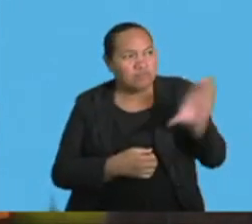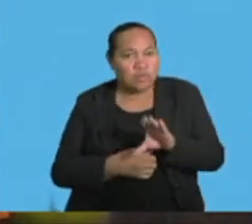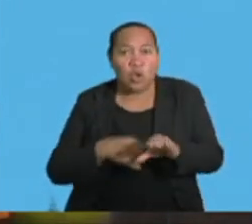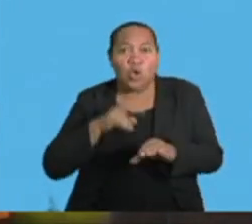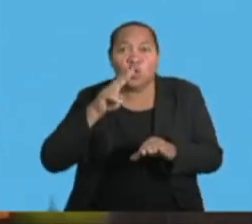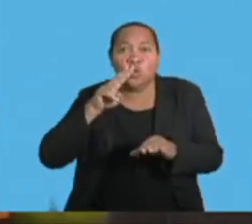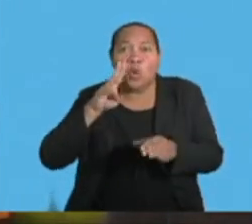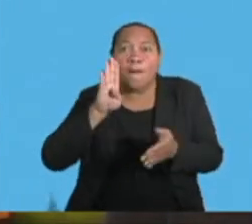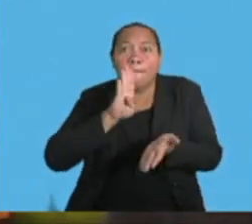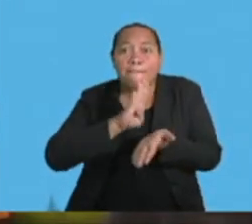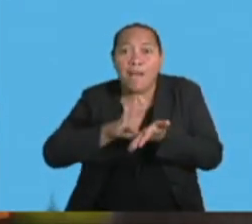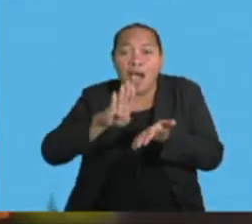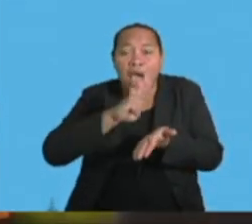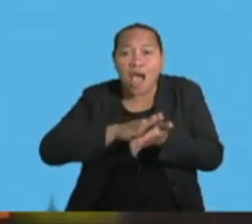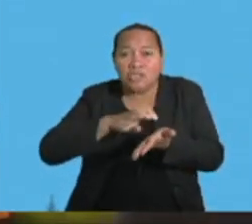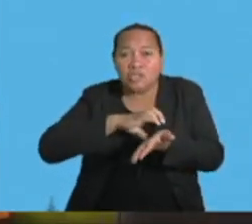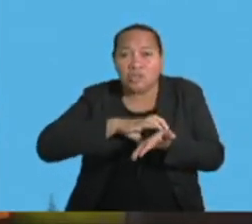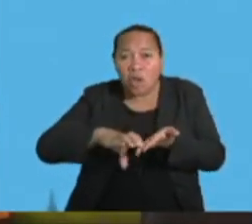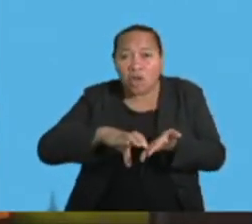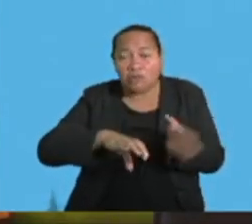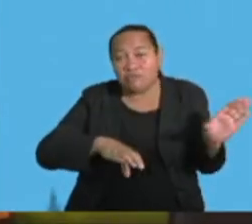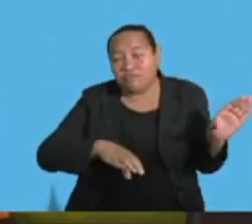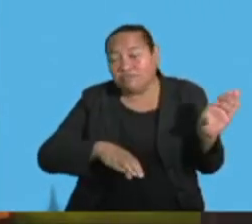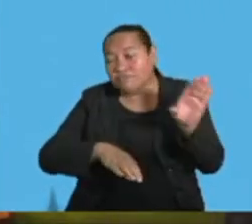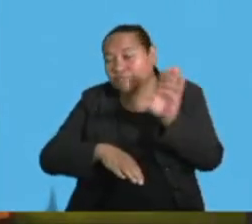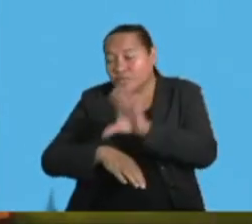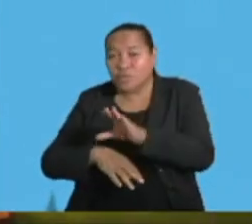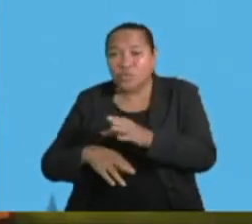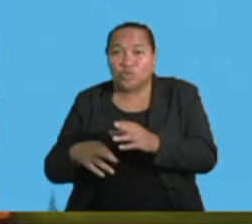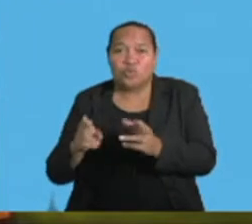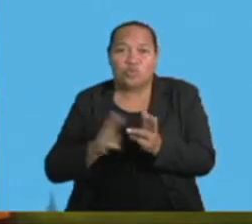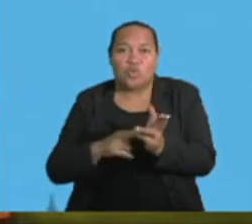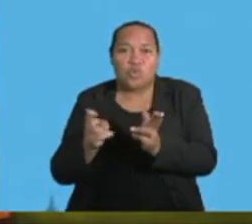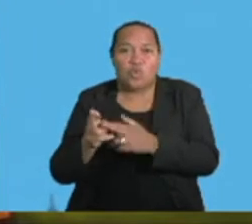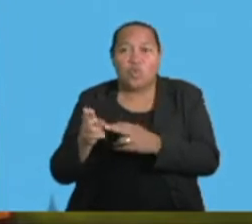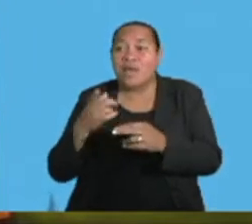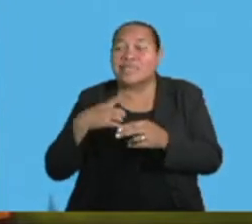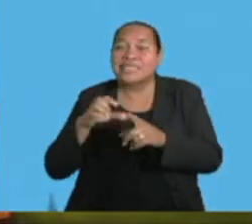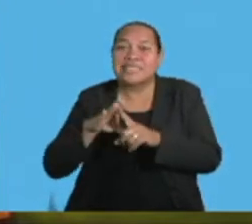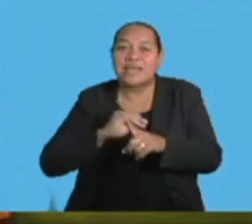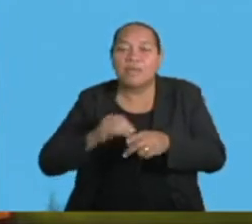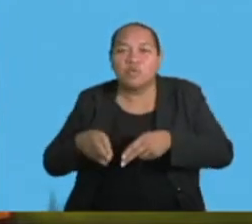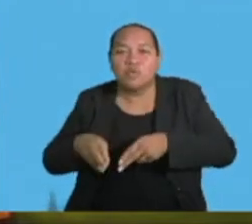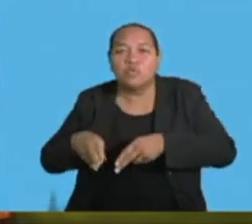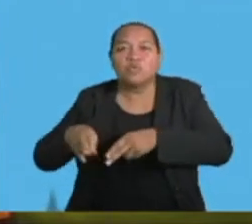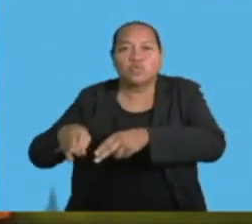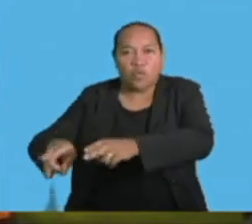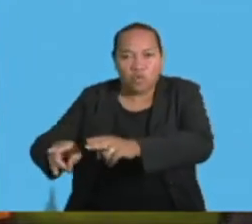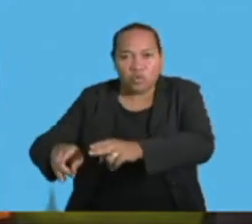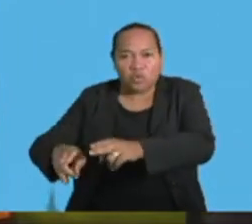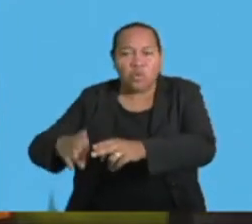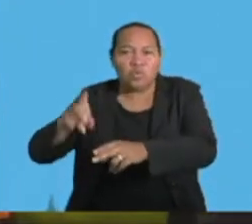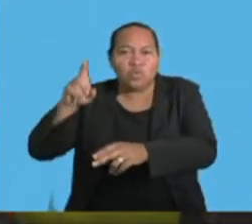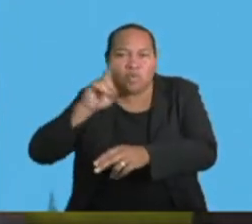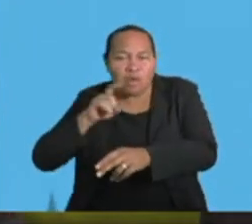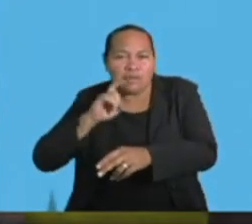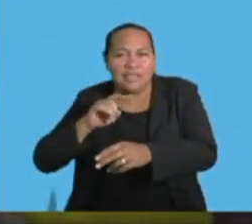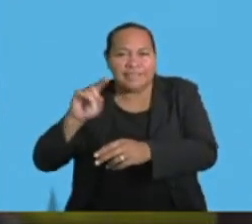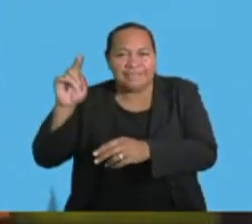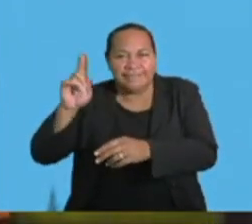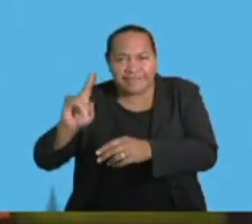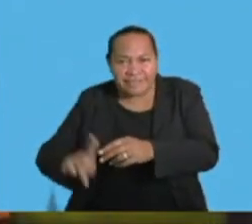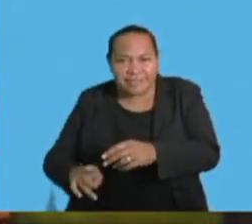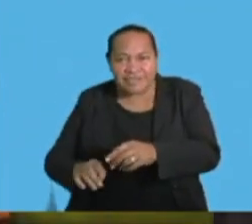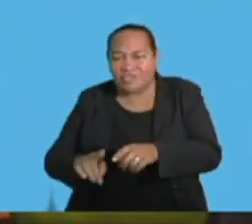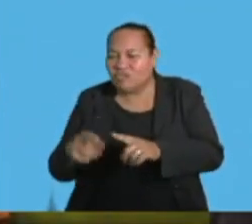the development in respect of the rural areas. For example, rural roads, expanding access to water, and rural electrification, supporting the